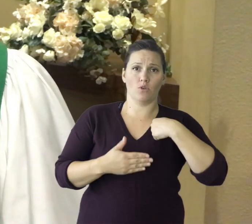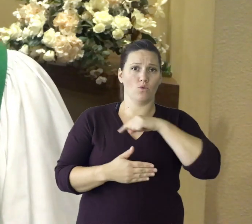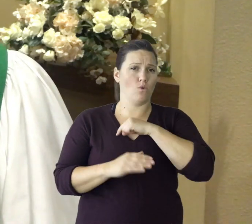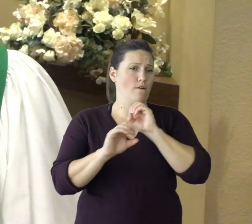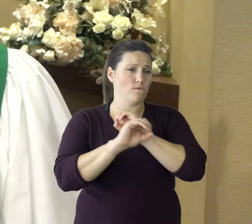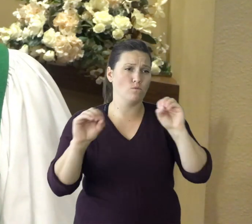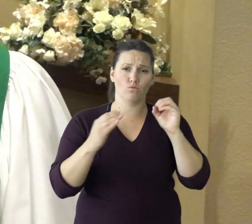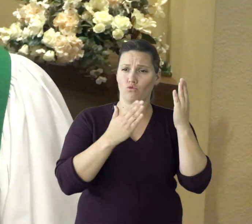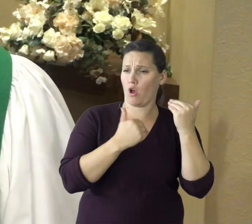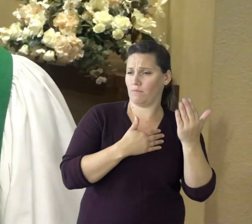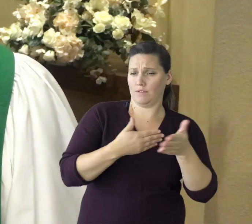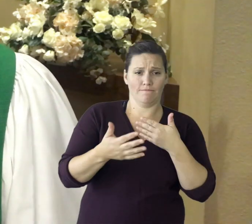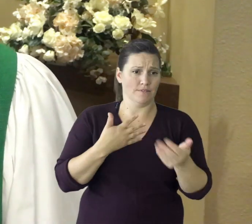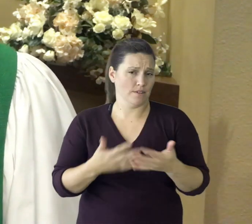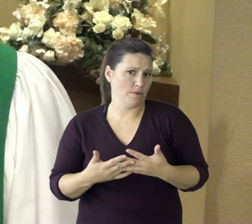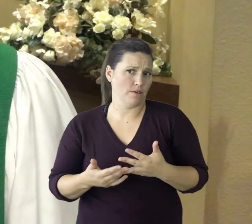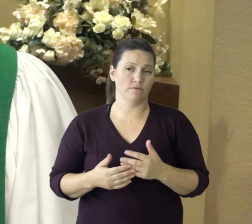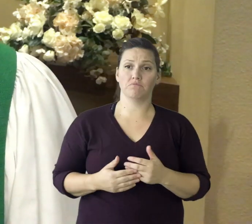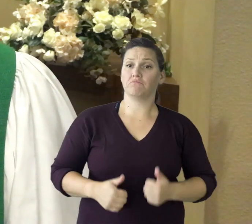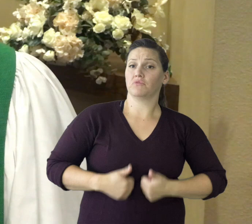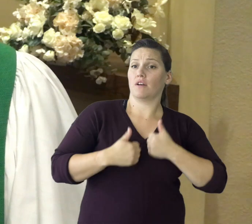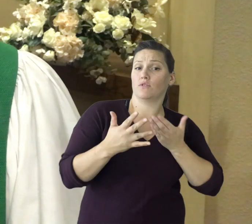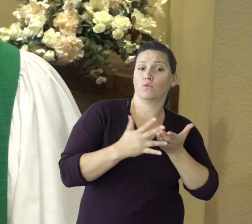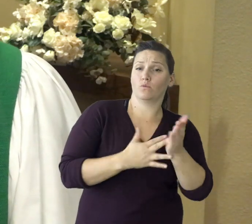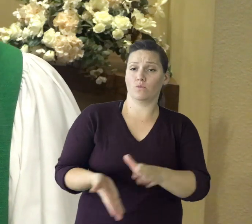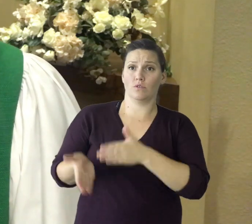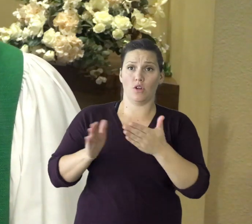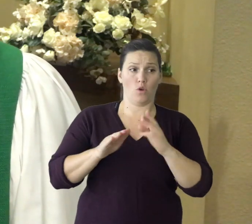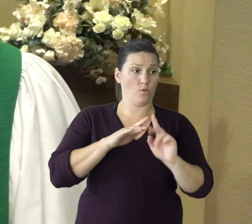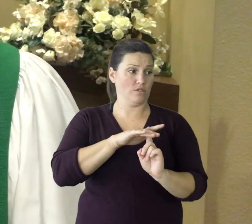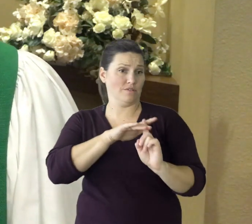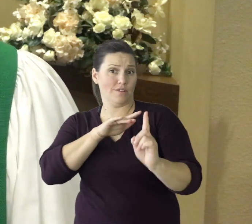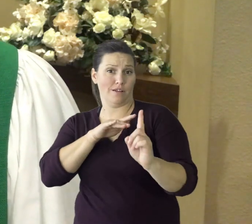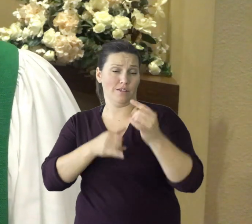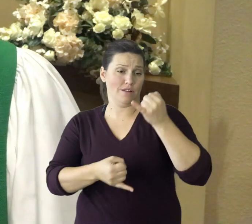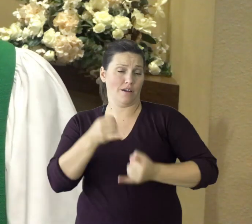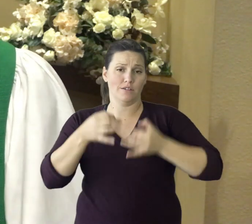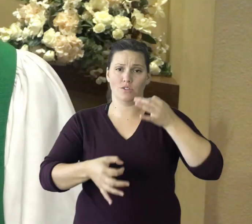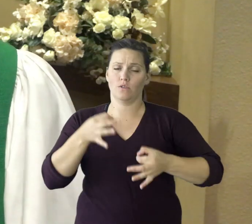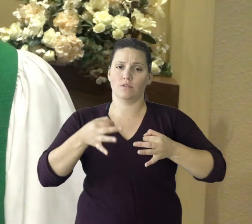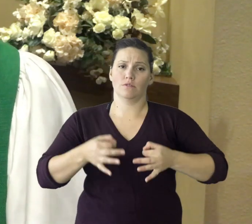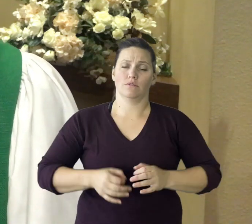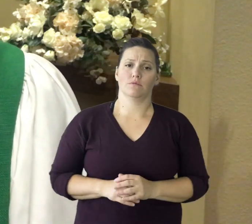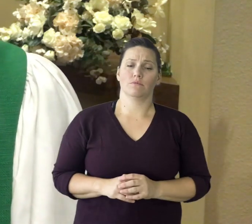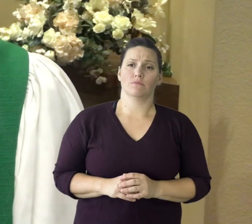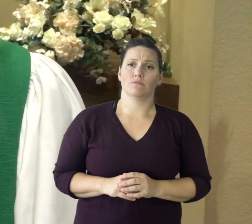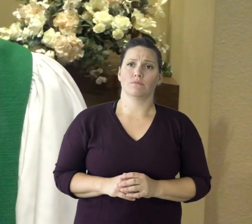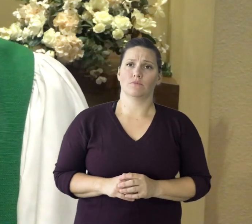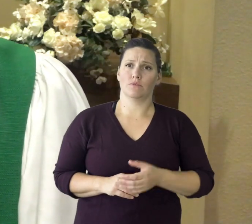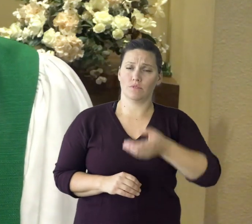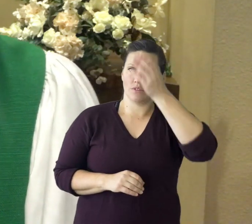help, we have no hope whatsoever of surviving death or escaping the final